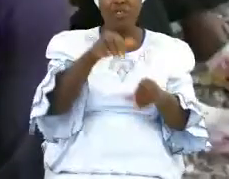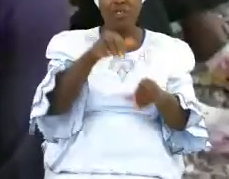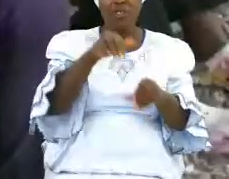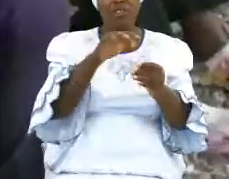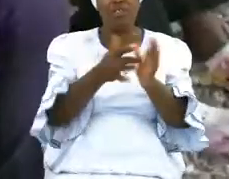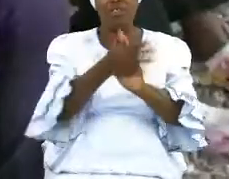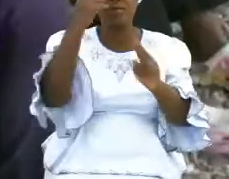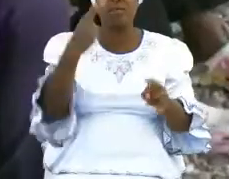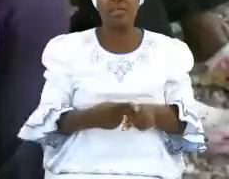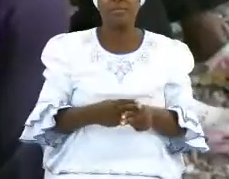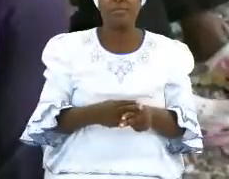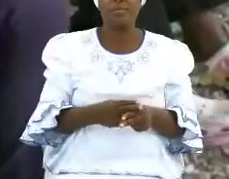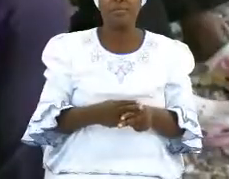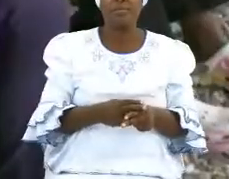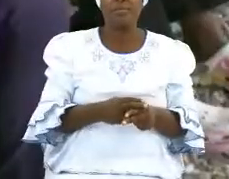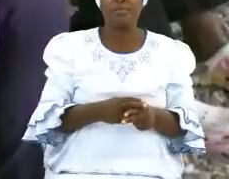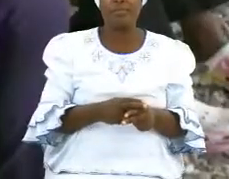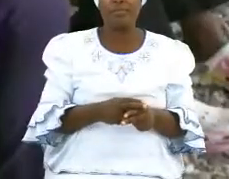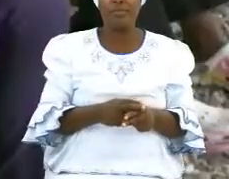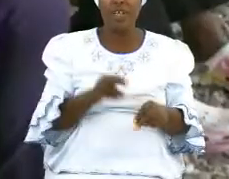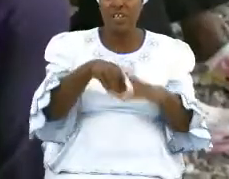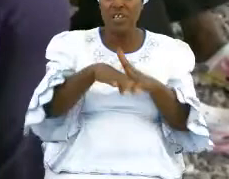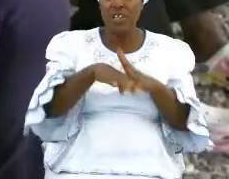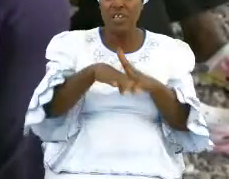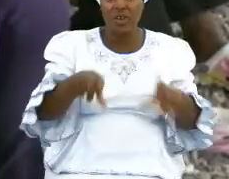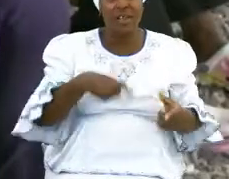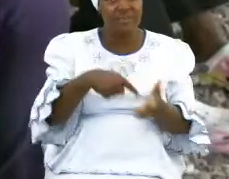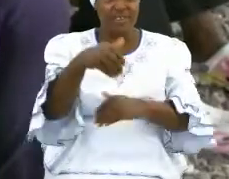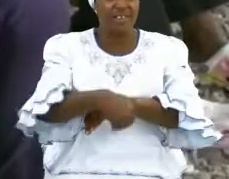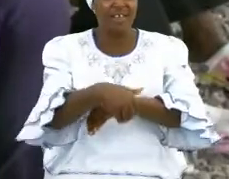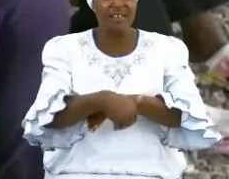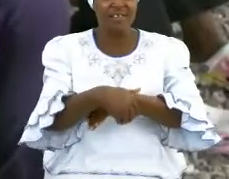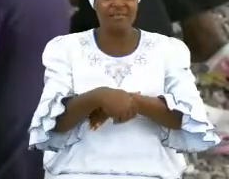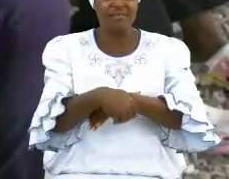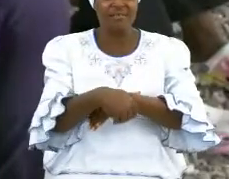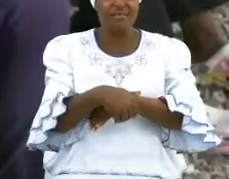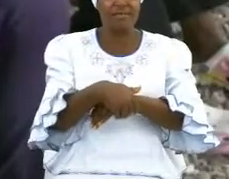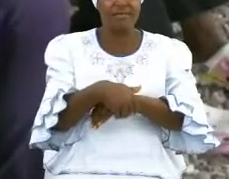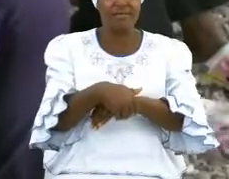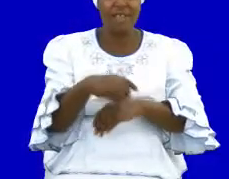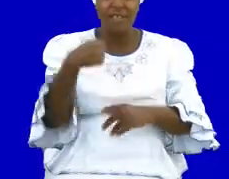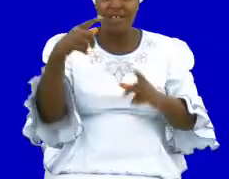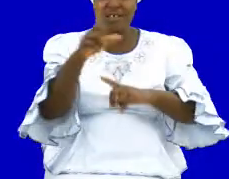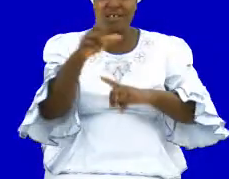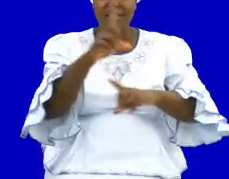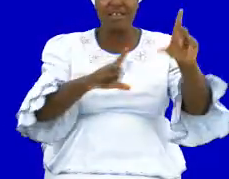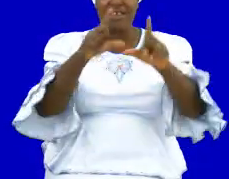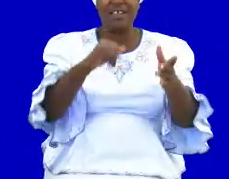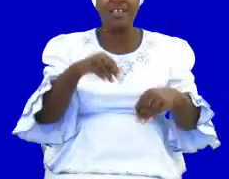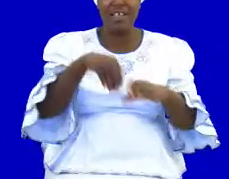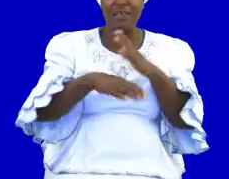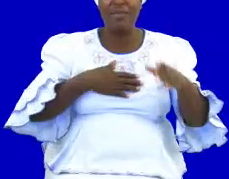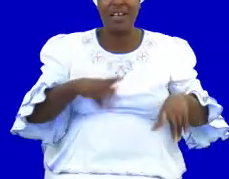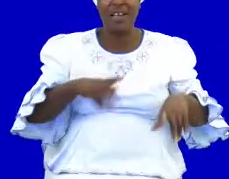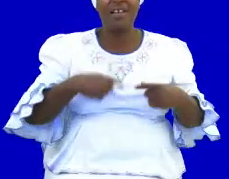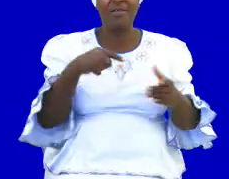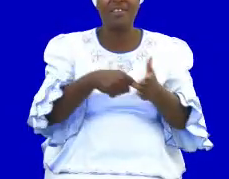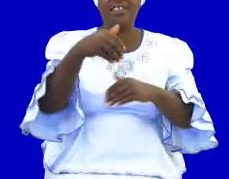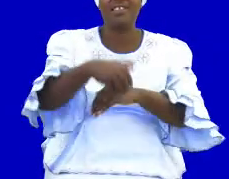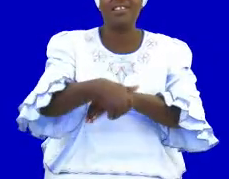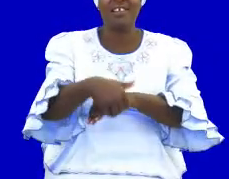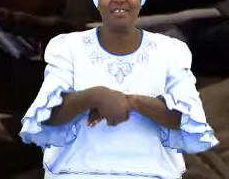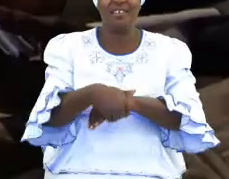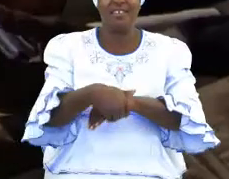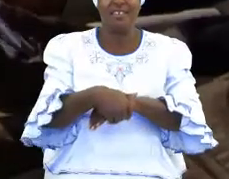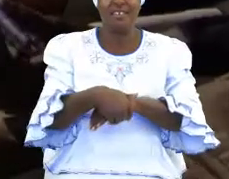name. Your life tonight. Say, my life tonight. Your